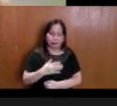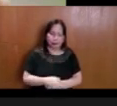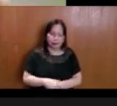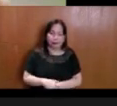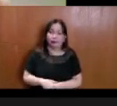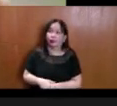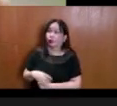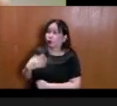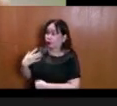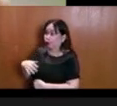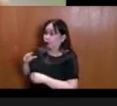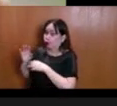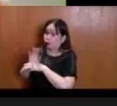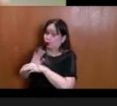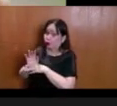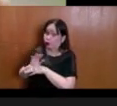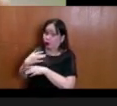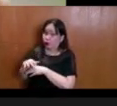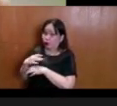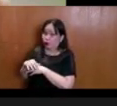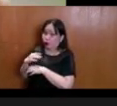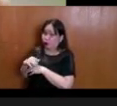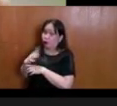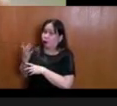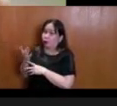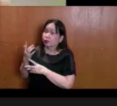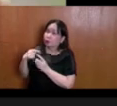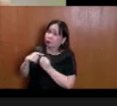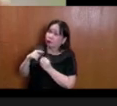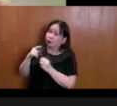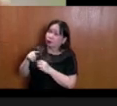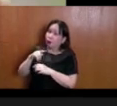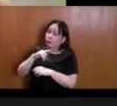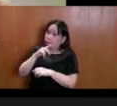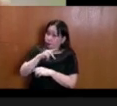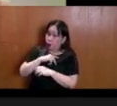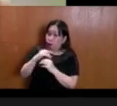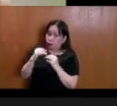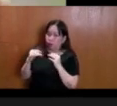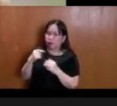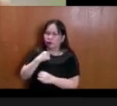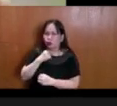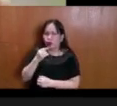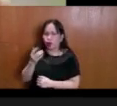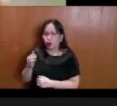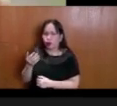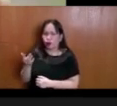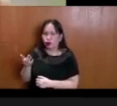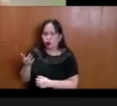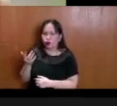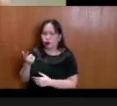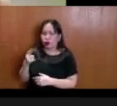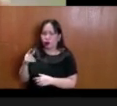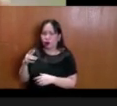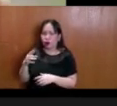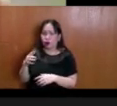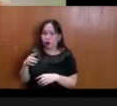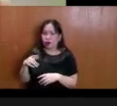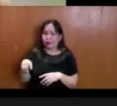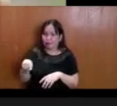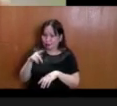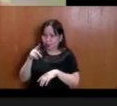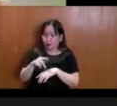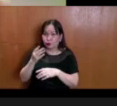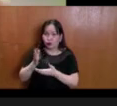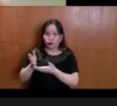sound very busy, Dr. Twinkle. On a more personal level, may I know how much of the country you've traveled and you've